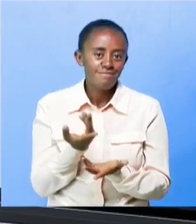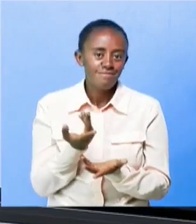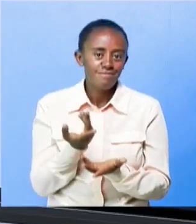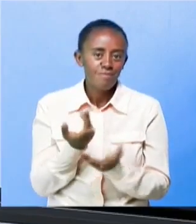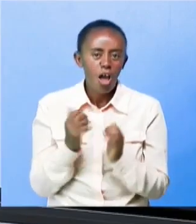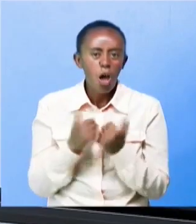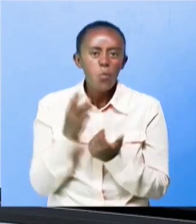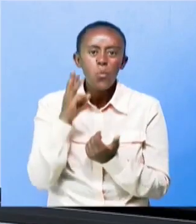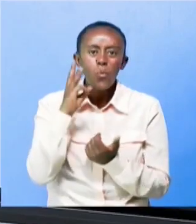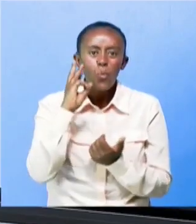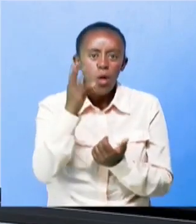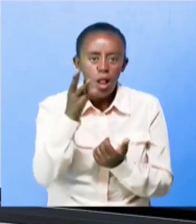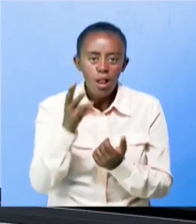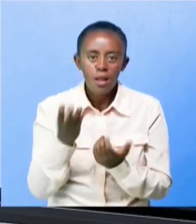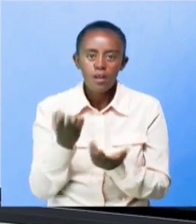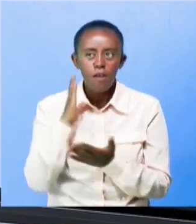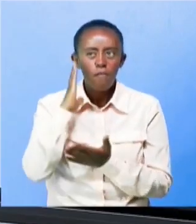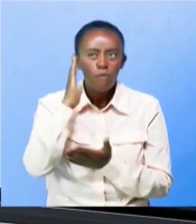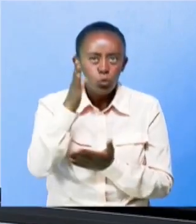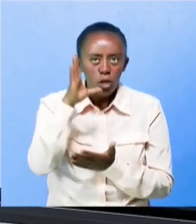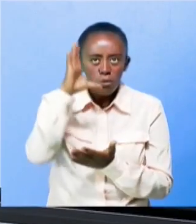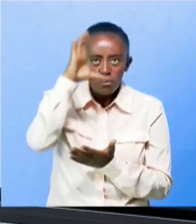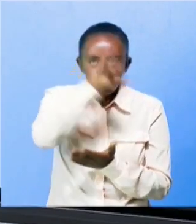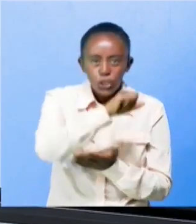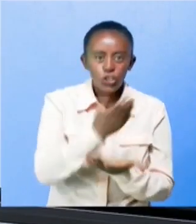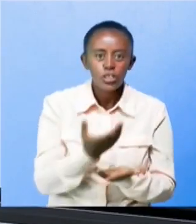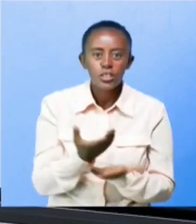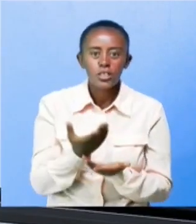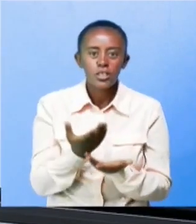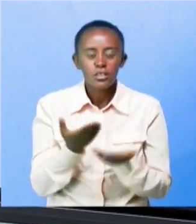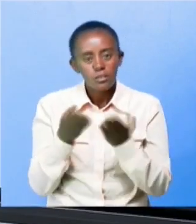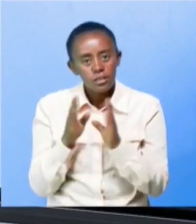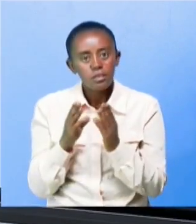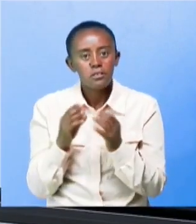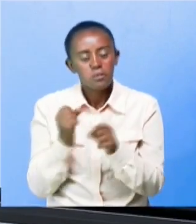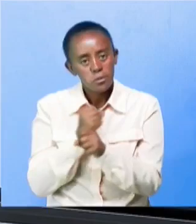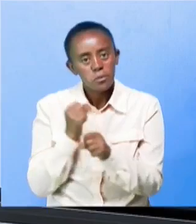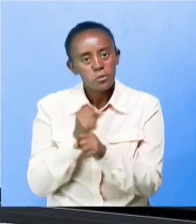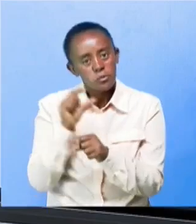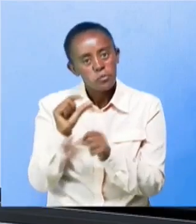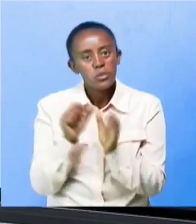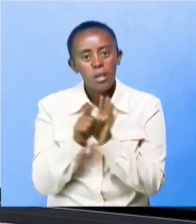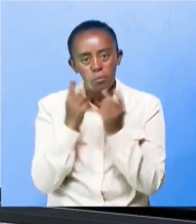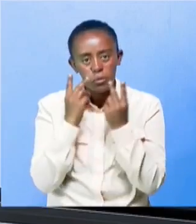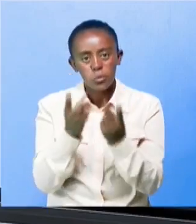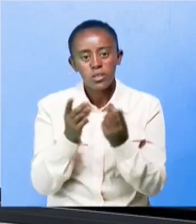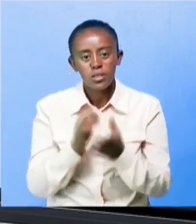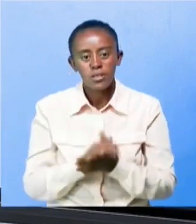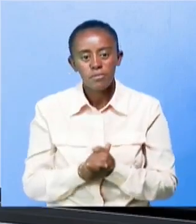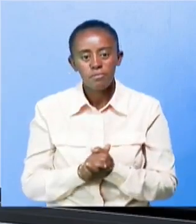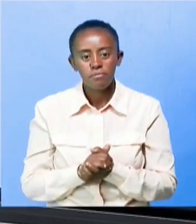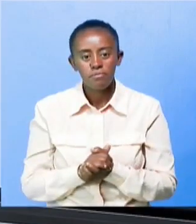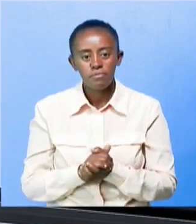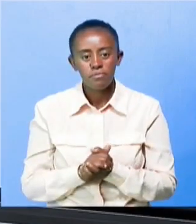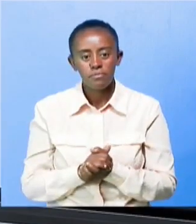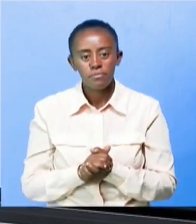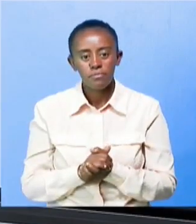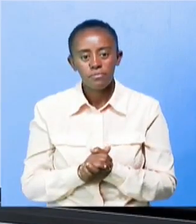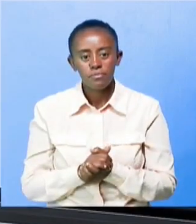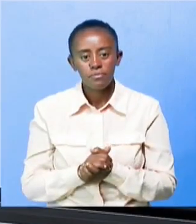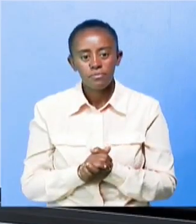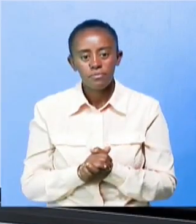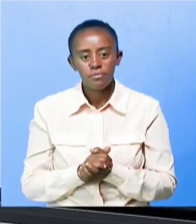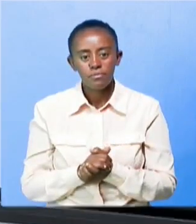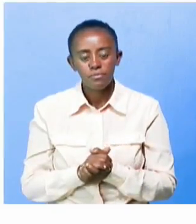use will to talk about future predictions? Let's do some few examples. First example, for